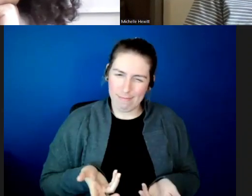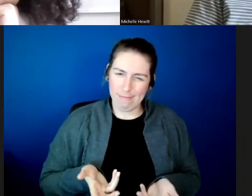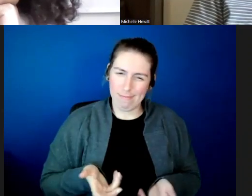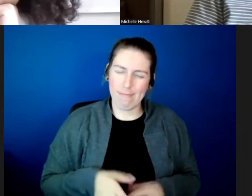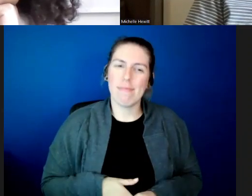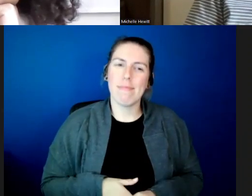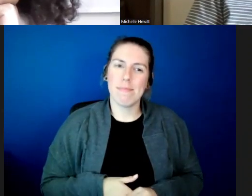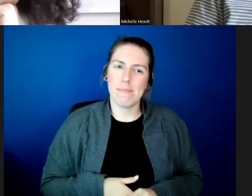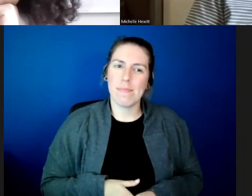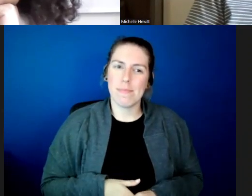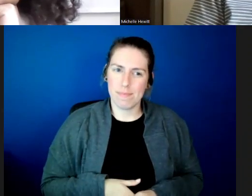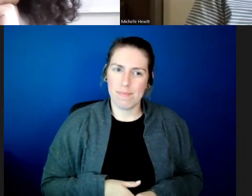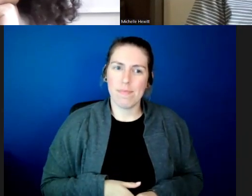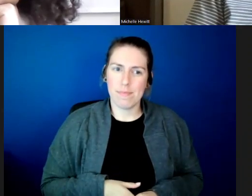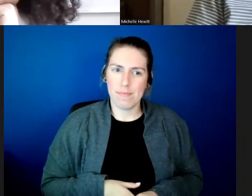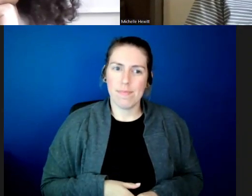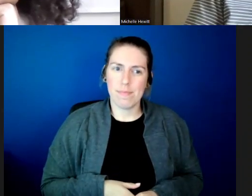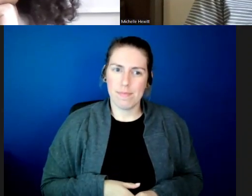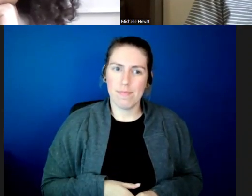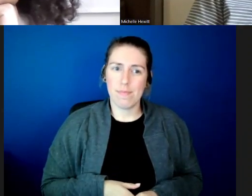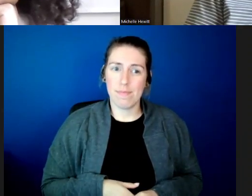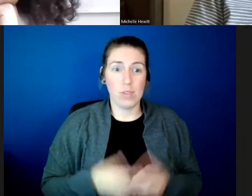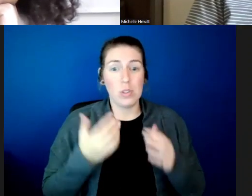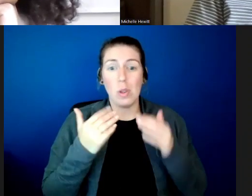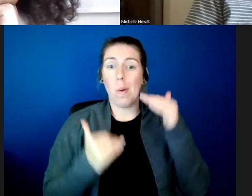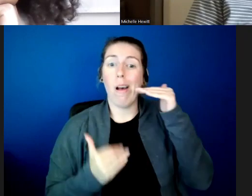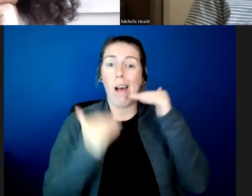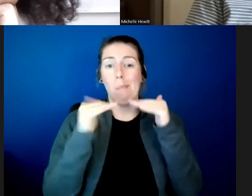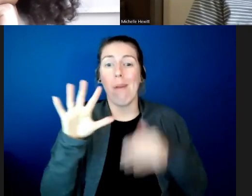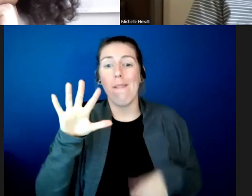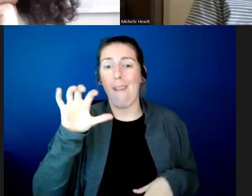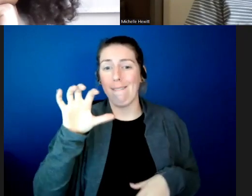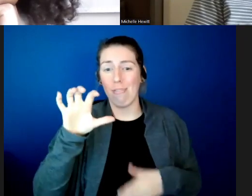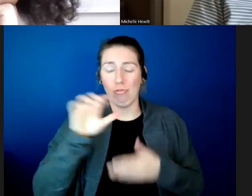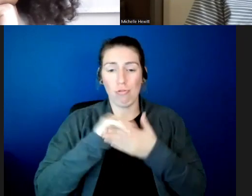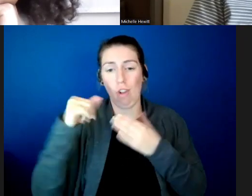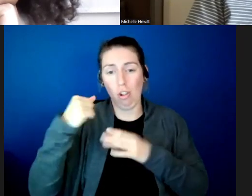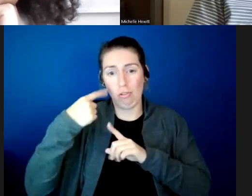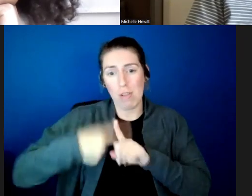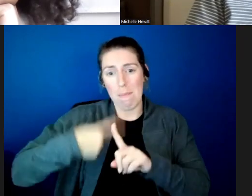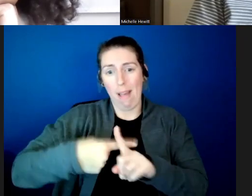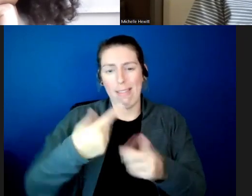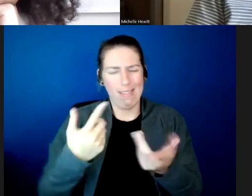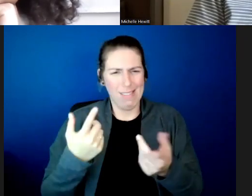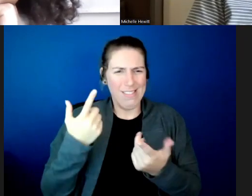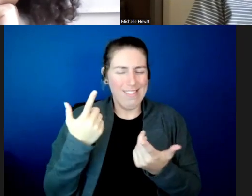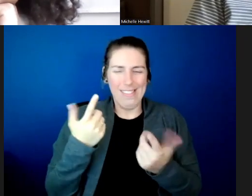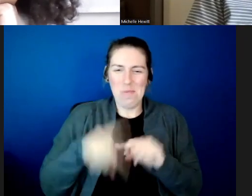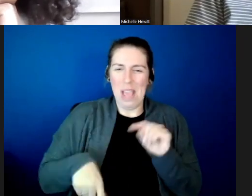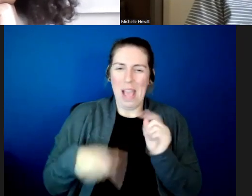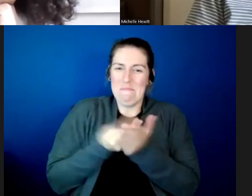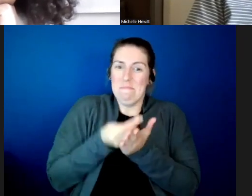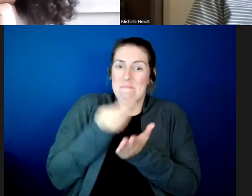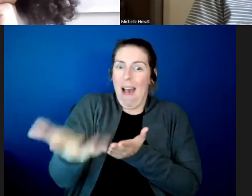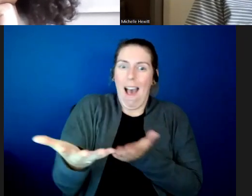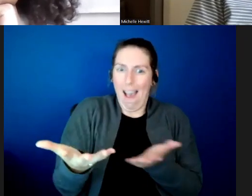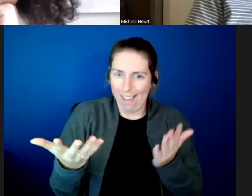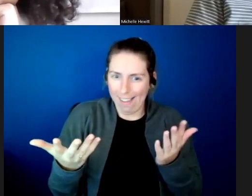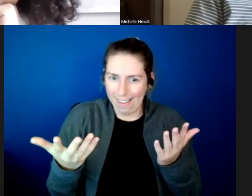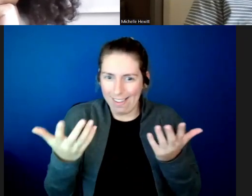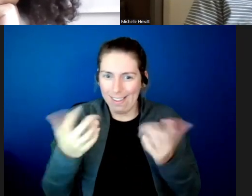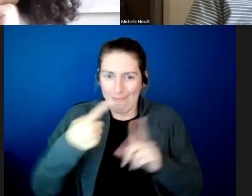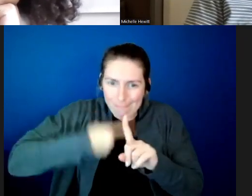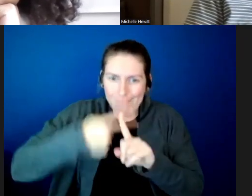which brings something to $500. It's just you can't buy housing for